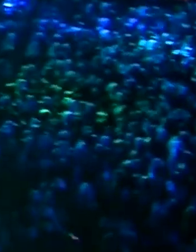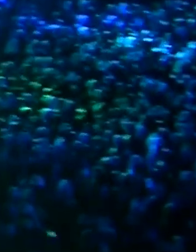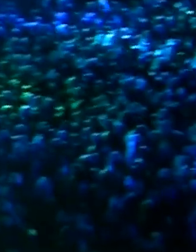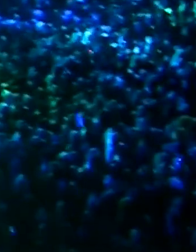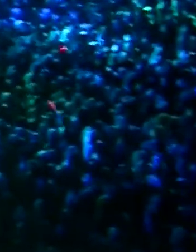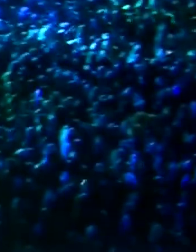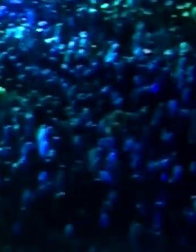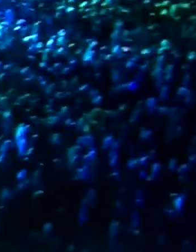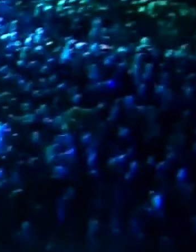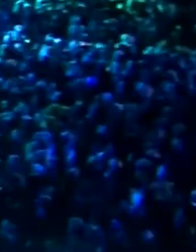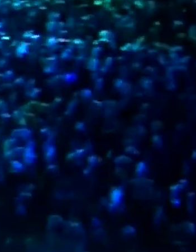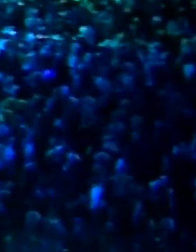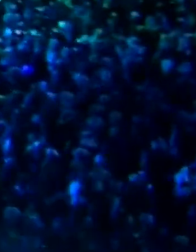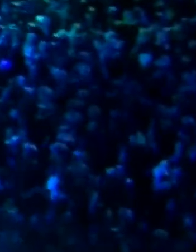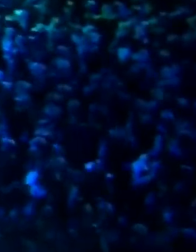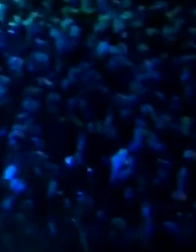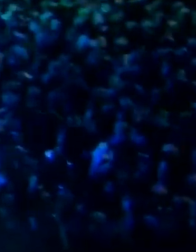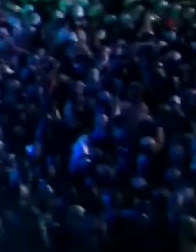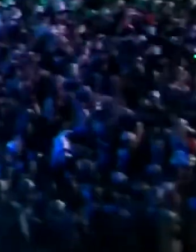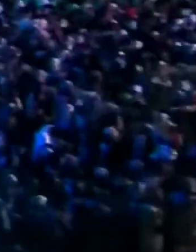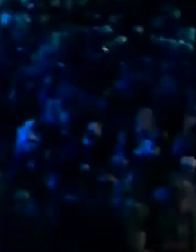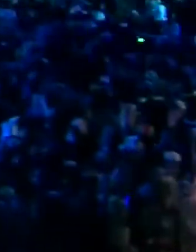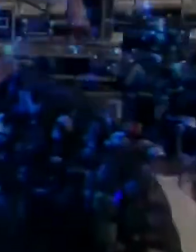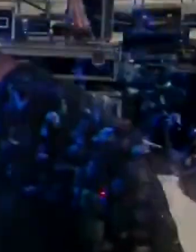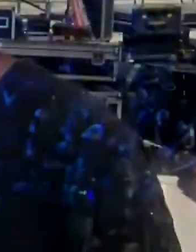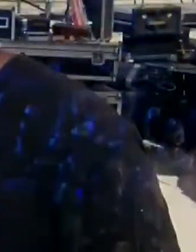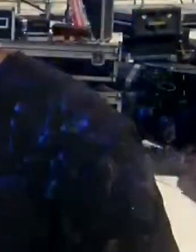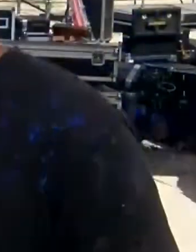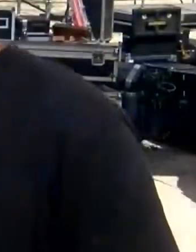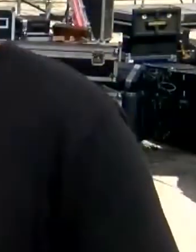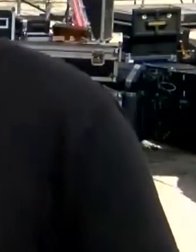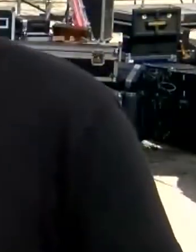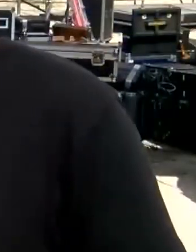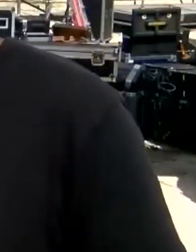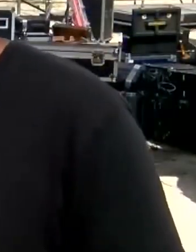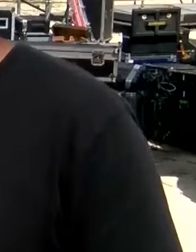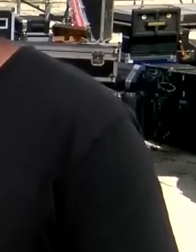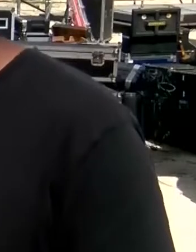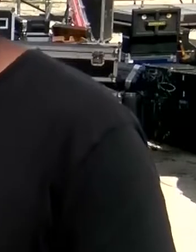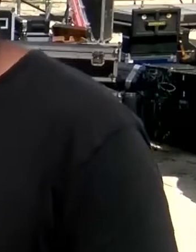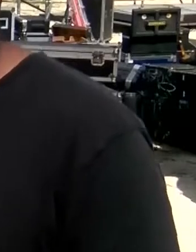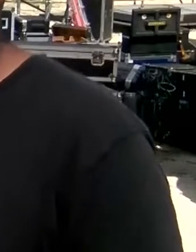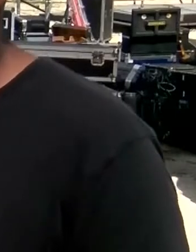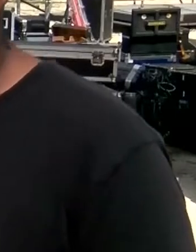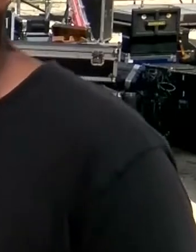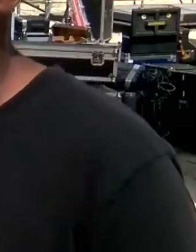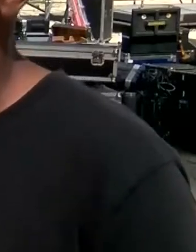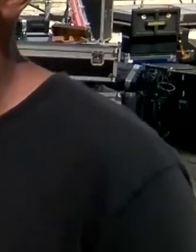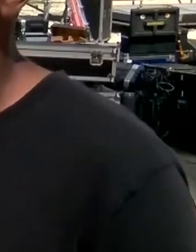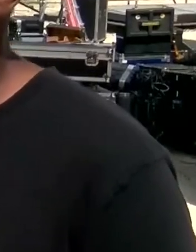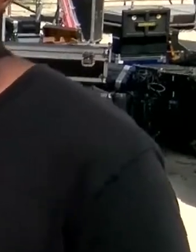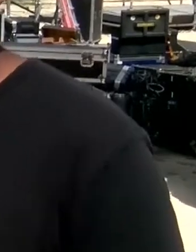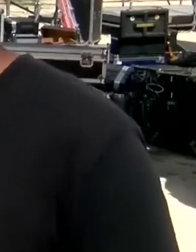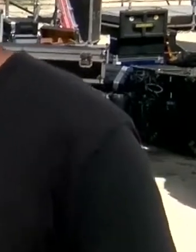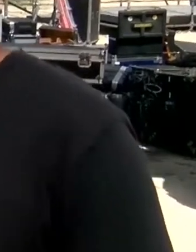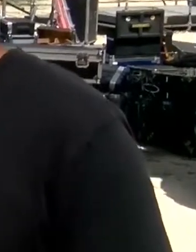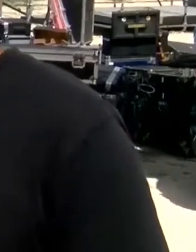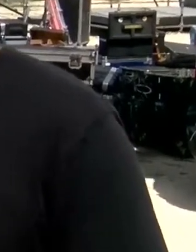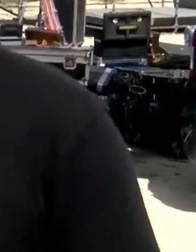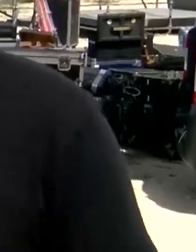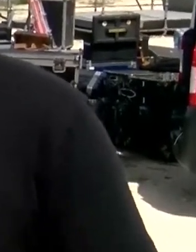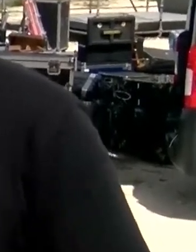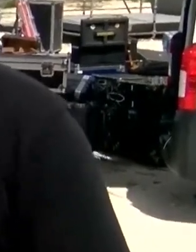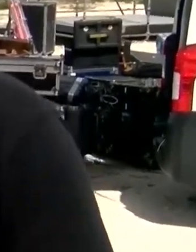I don't know if that has caused you to rethink your security, to rethink how you're going to manage the event.